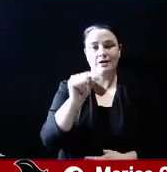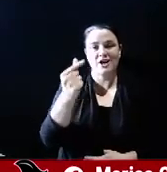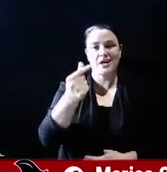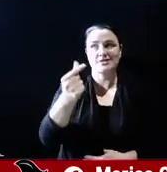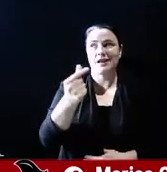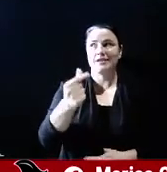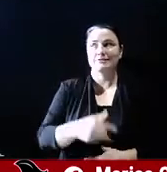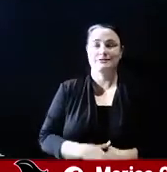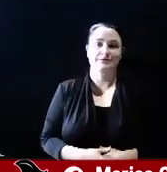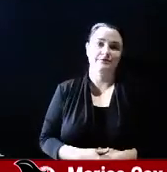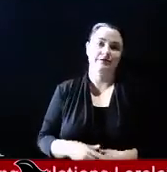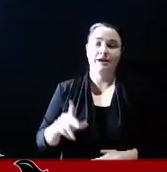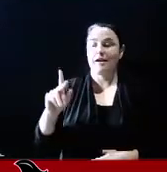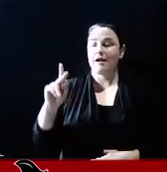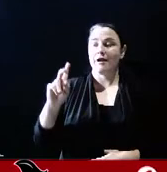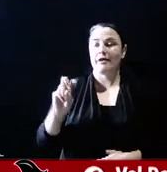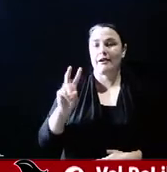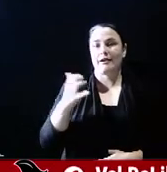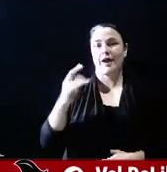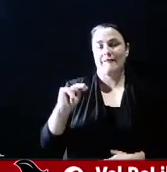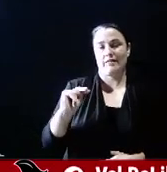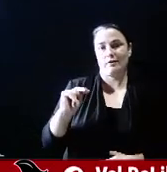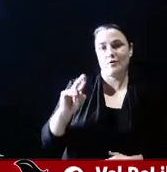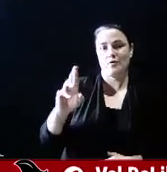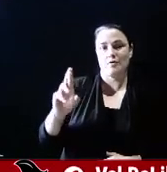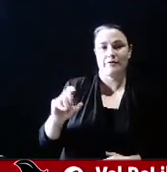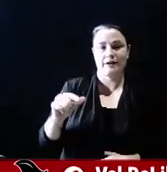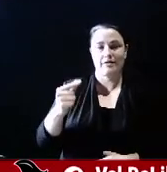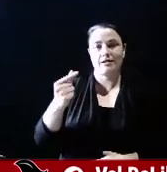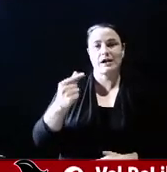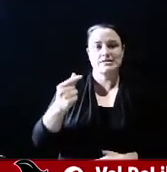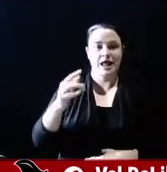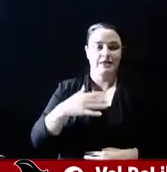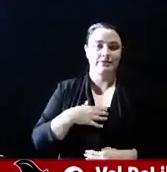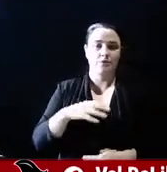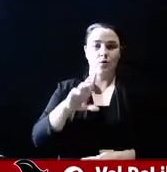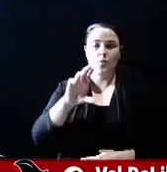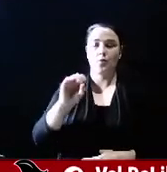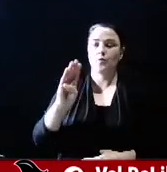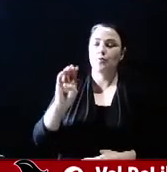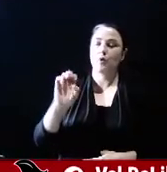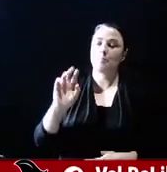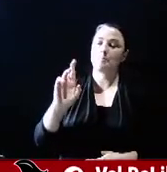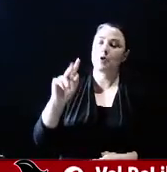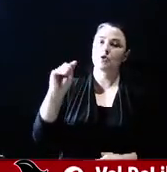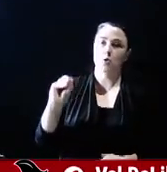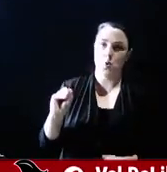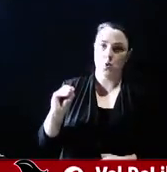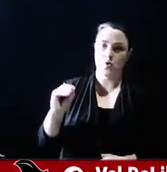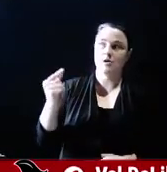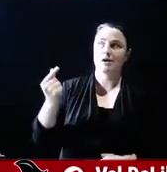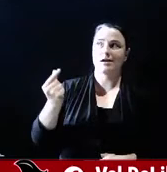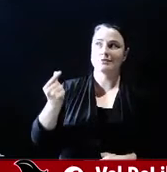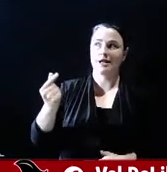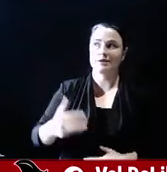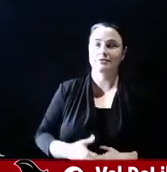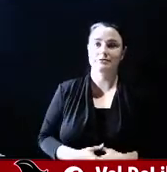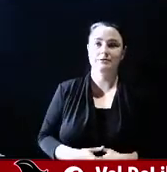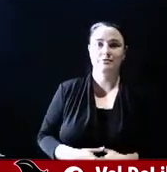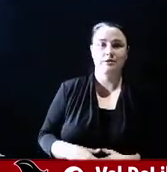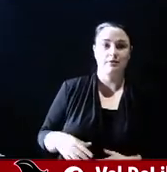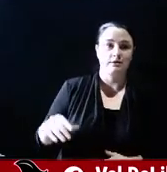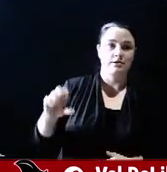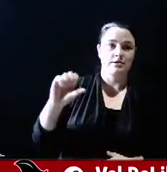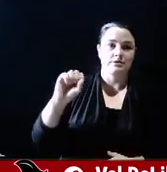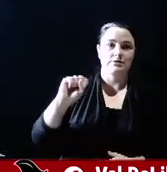Kevin Rafael Gonzalez. Roberto Galvan Gonzalez. Saul